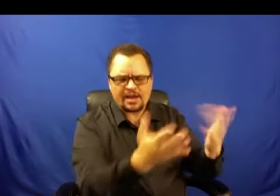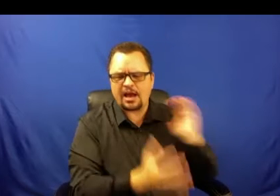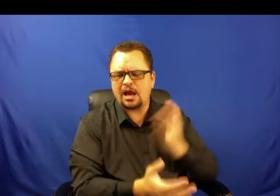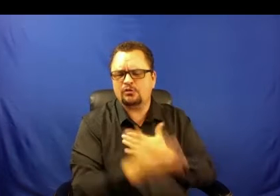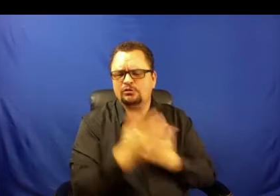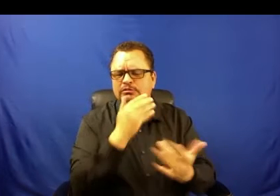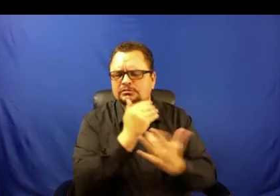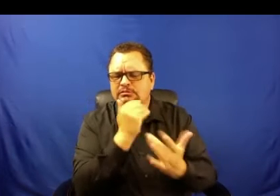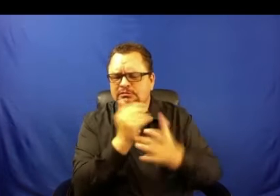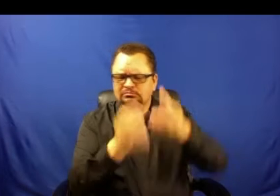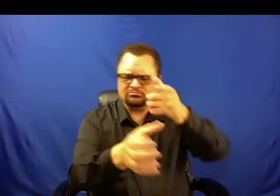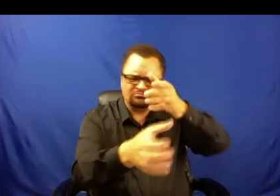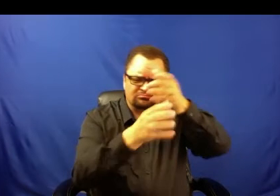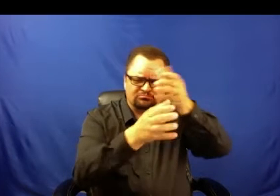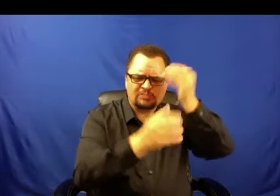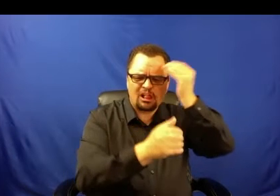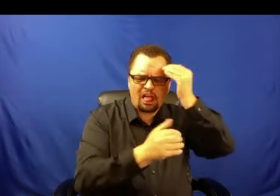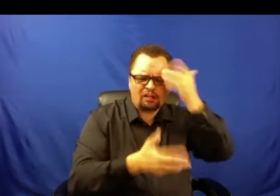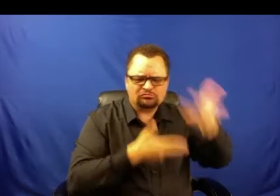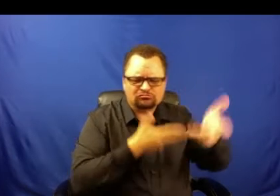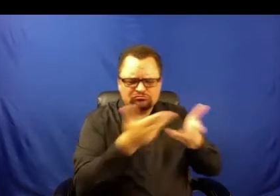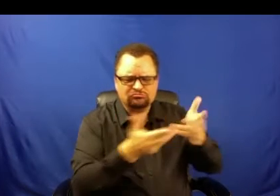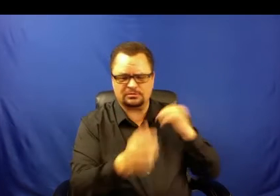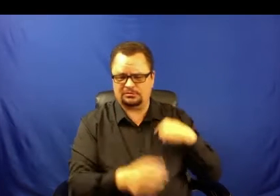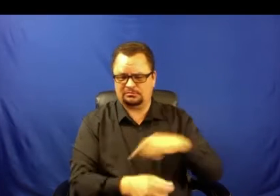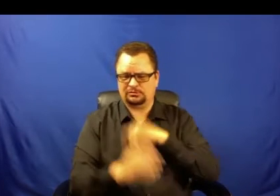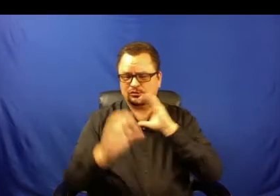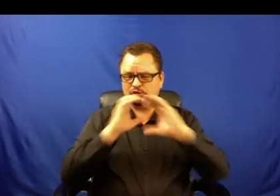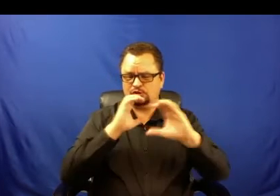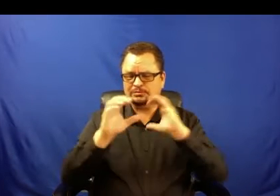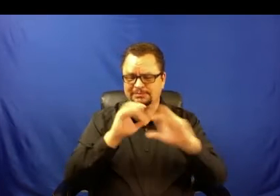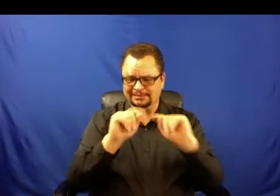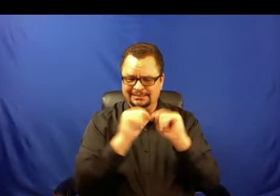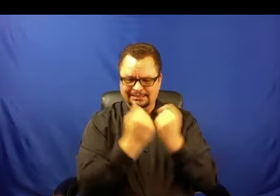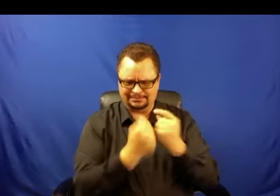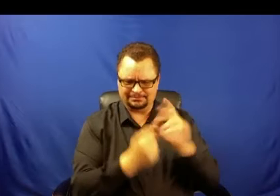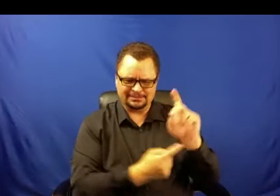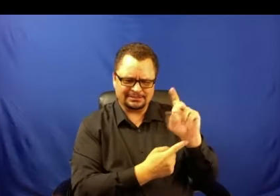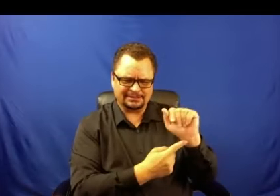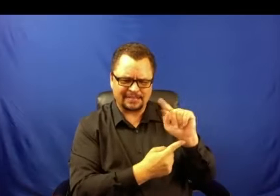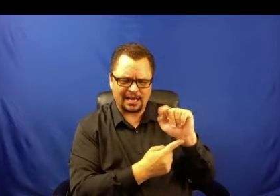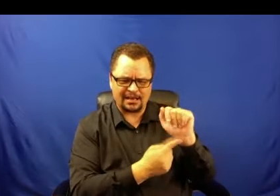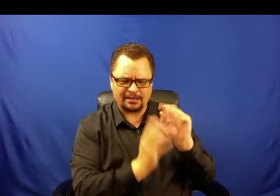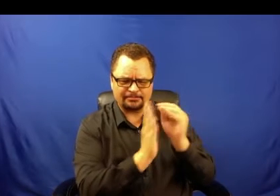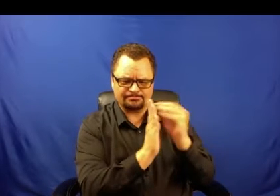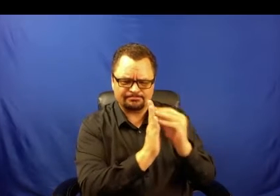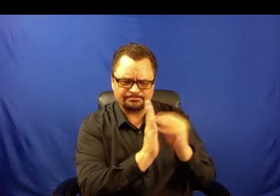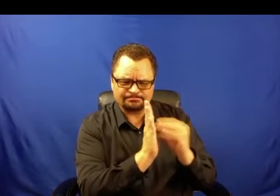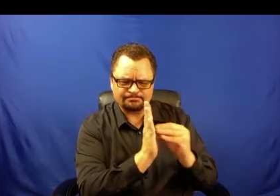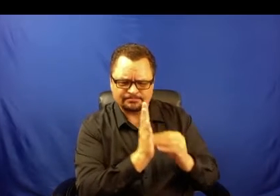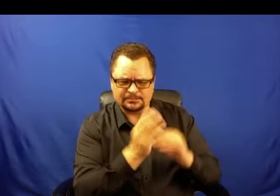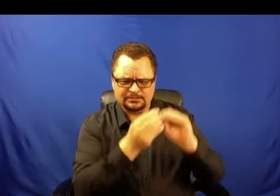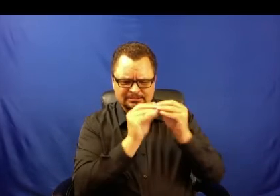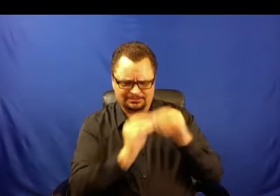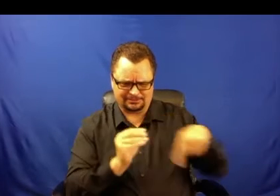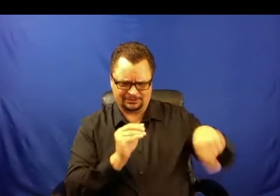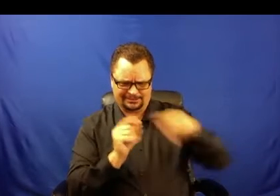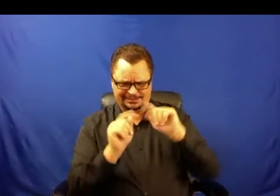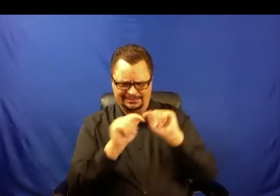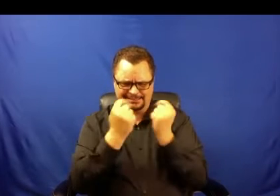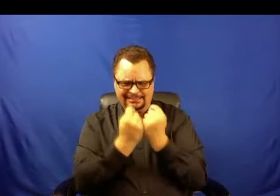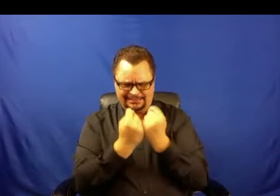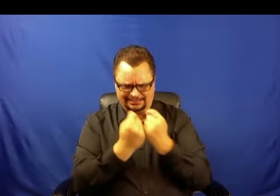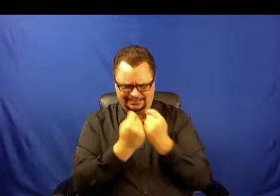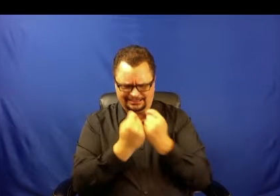data analytics team have been phenomenal in creating a weekly children and youth data brief, which is hyper-focused on local